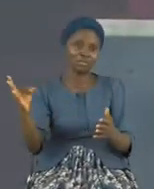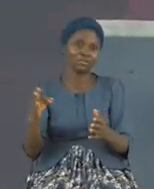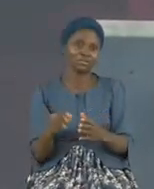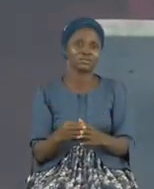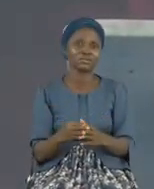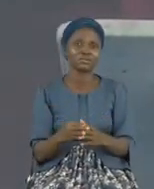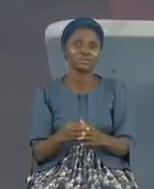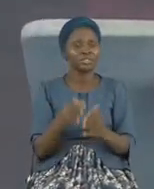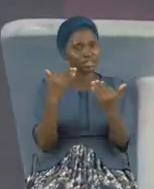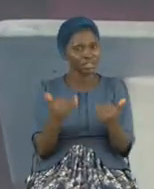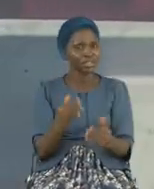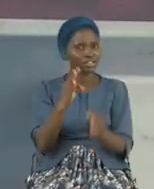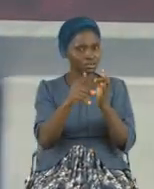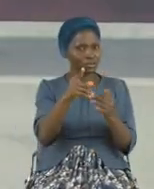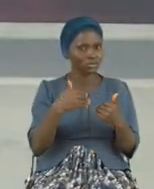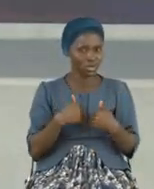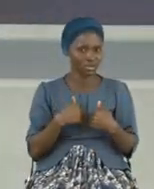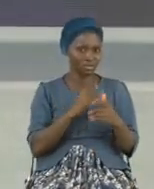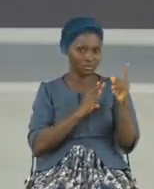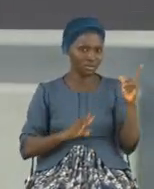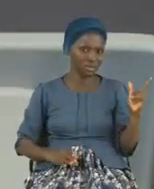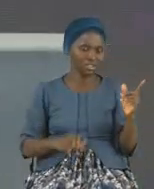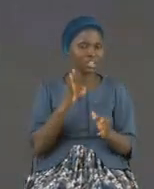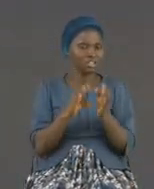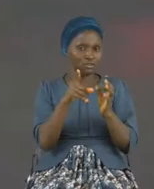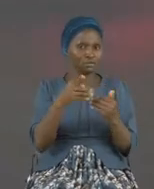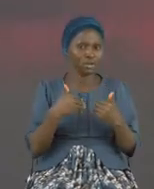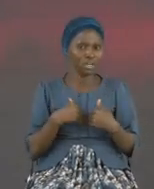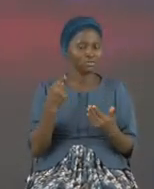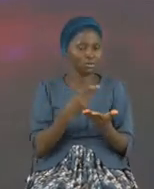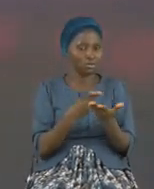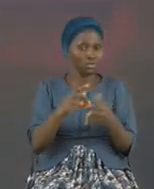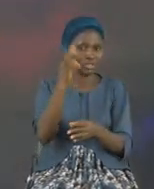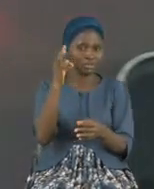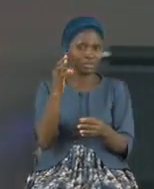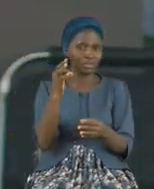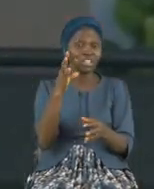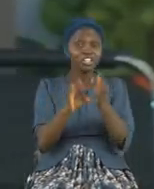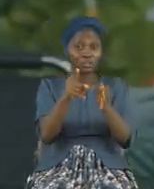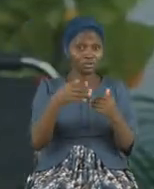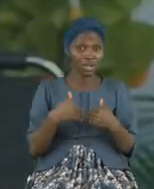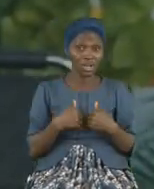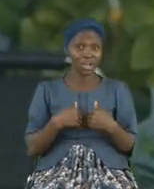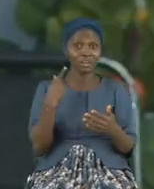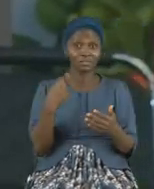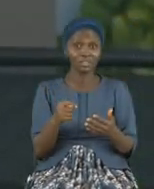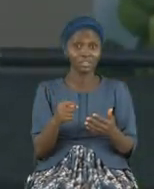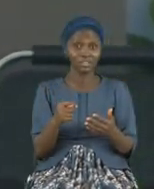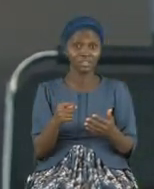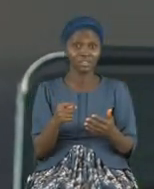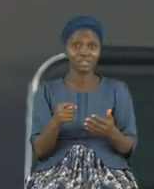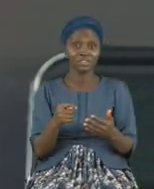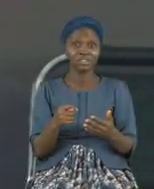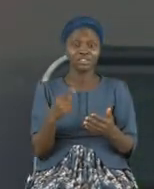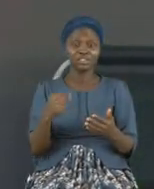have Christ, if you have the Holy Spirit, if you have the word of God abiding